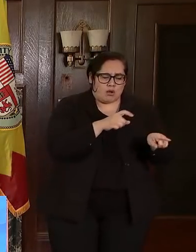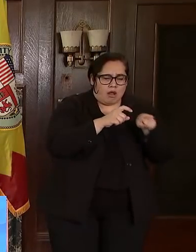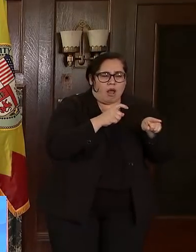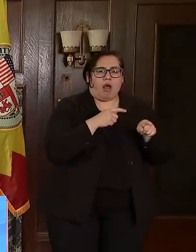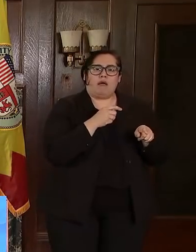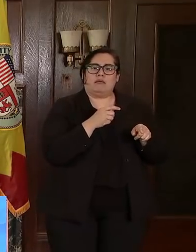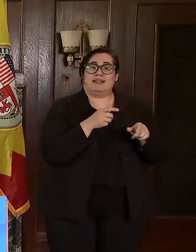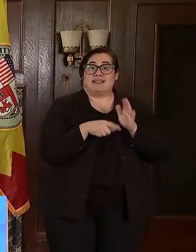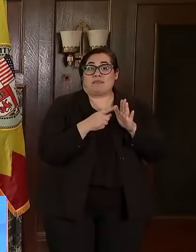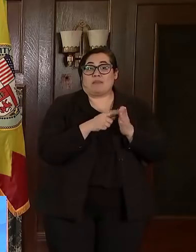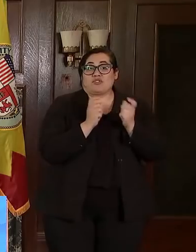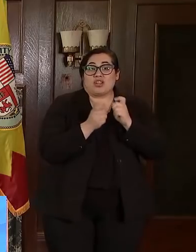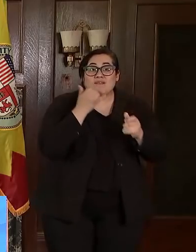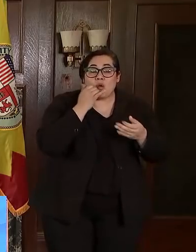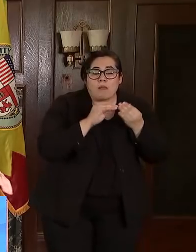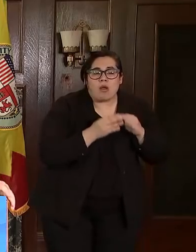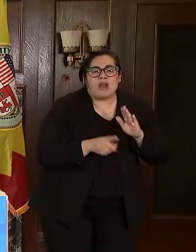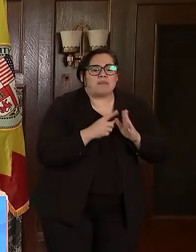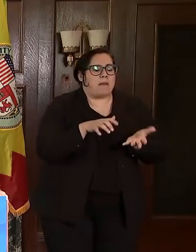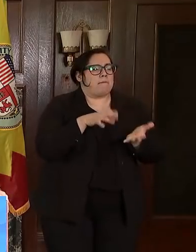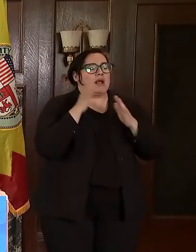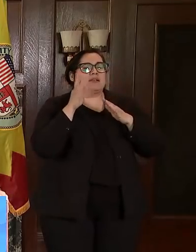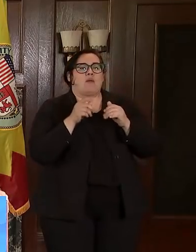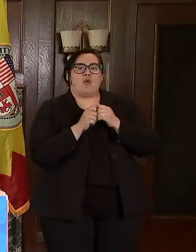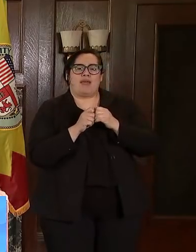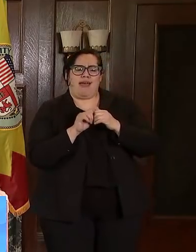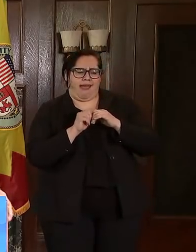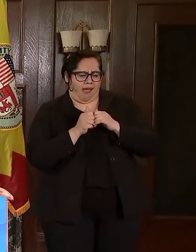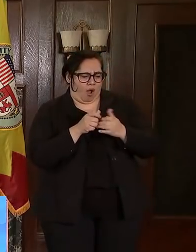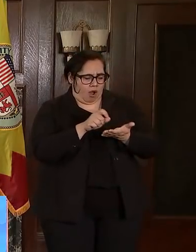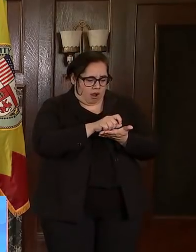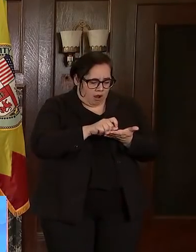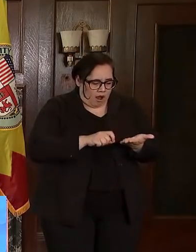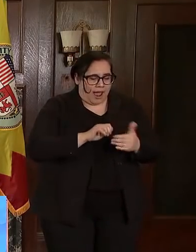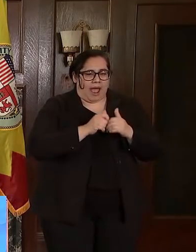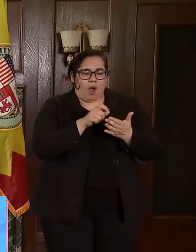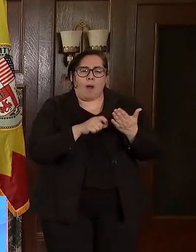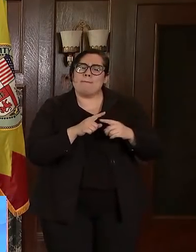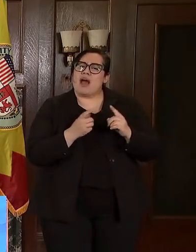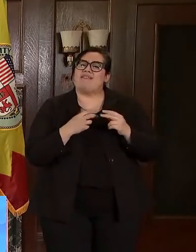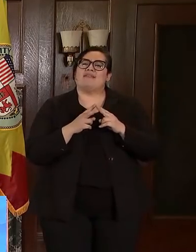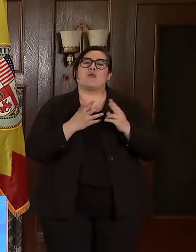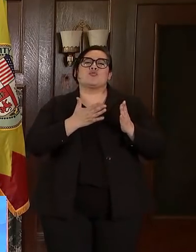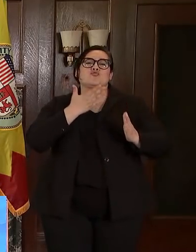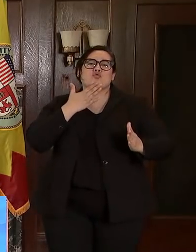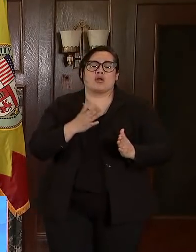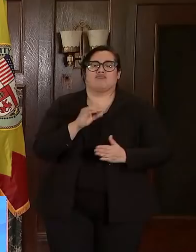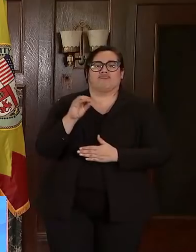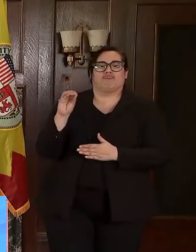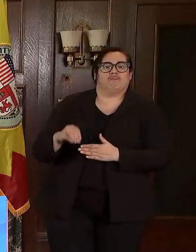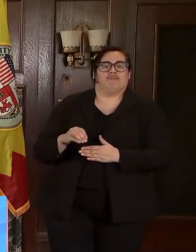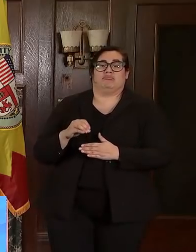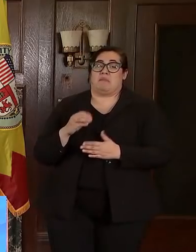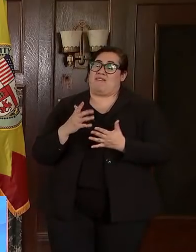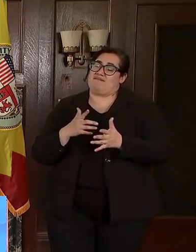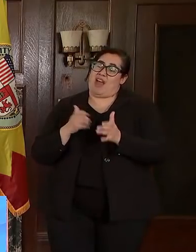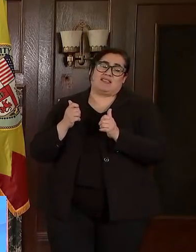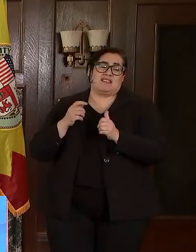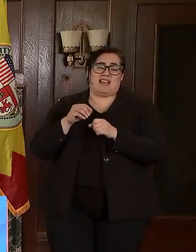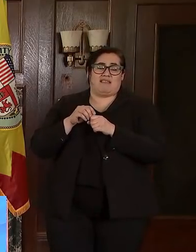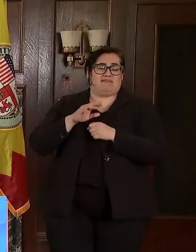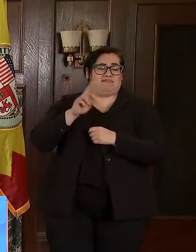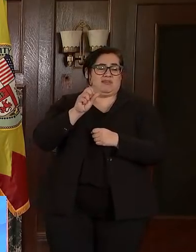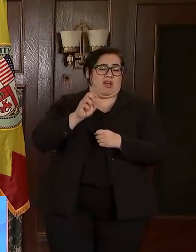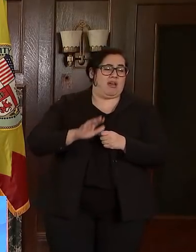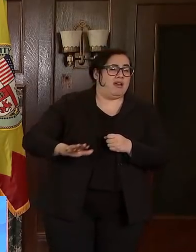Sometimes it's changed phone numbers, sometimes there was a mess up with how it was transcribed, but we have a very good rate. It's one of the fastest turnarounds in the